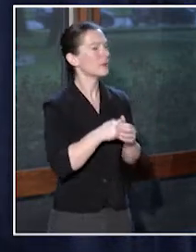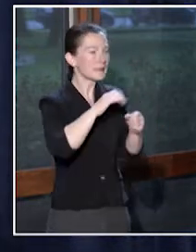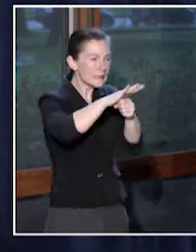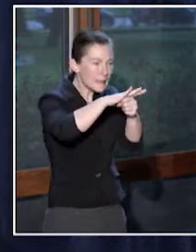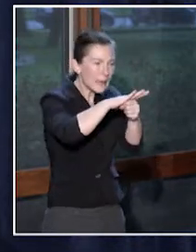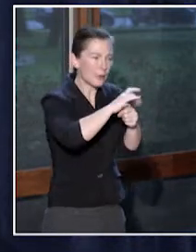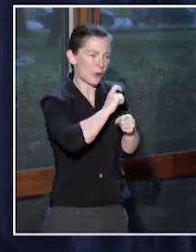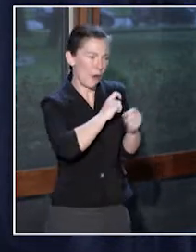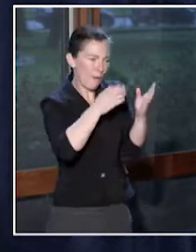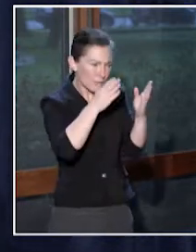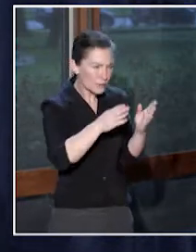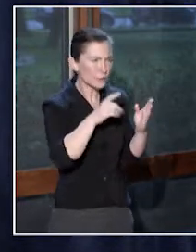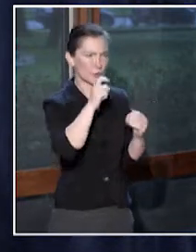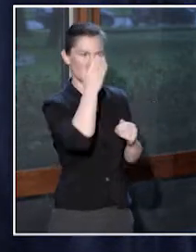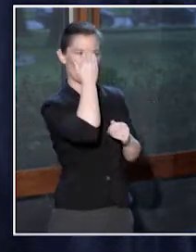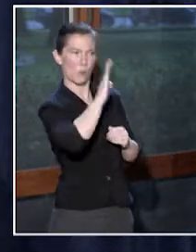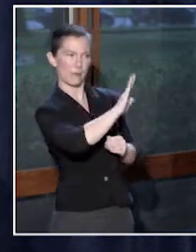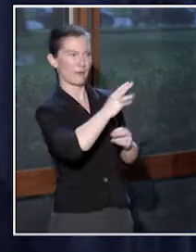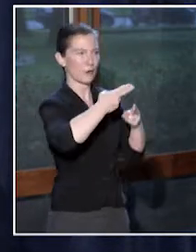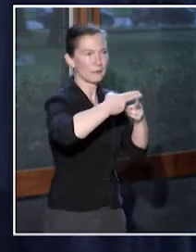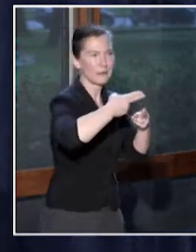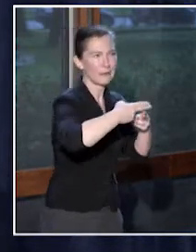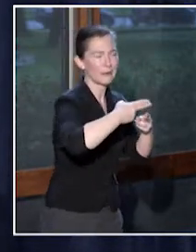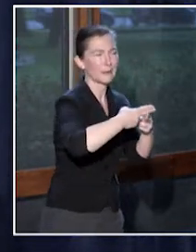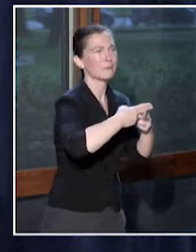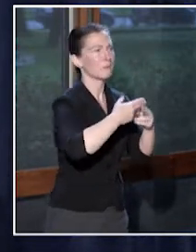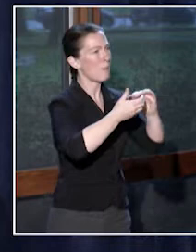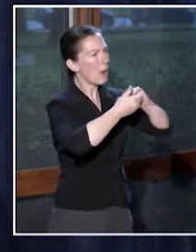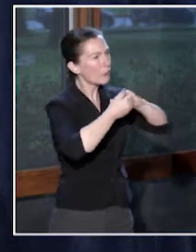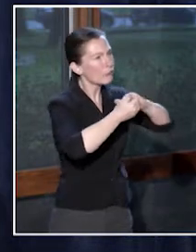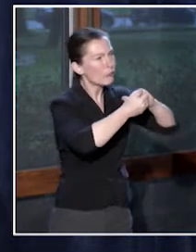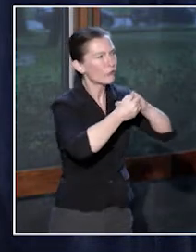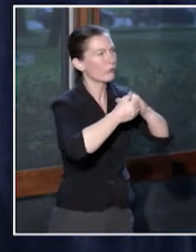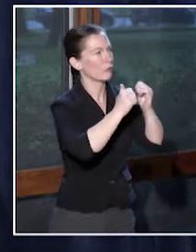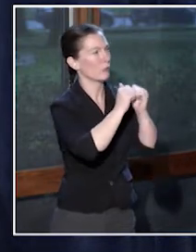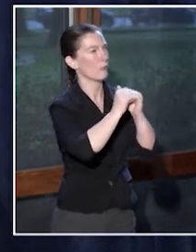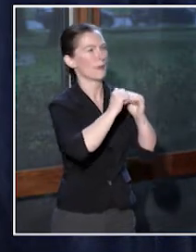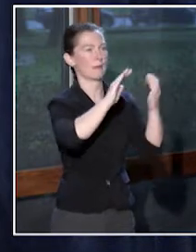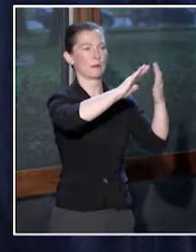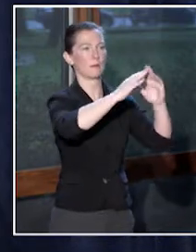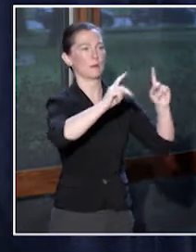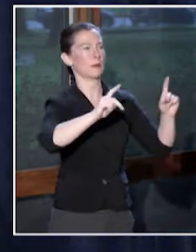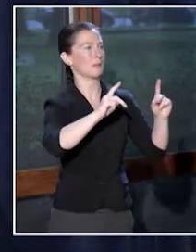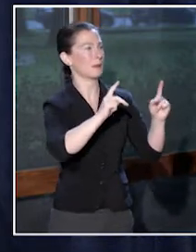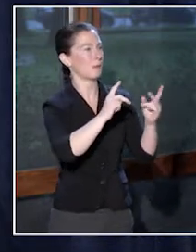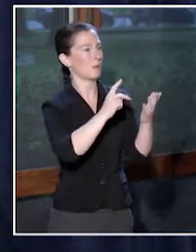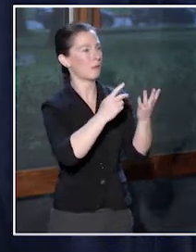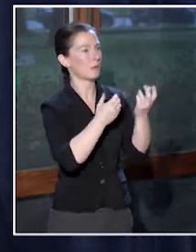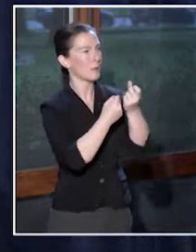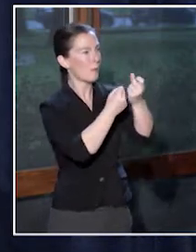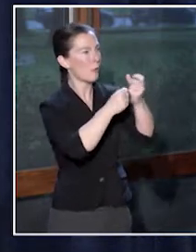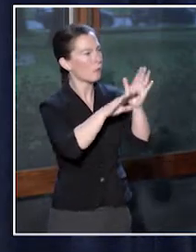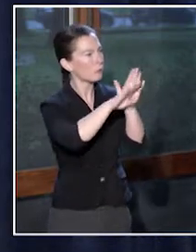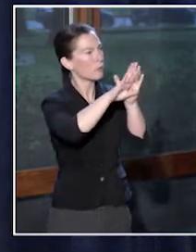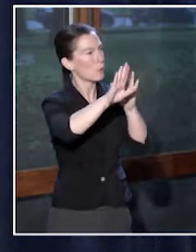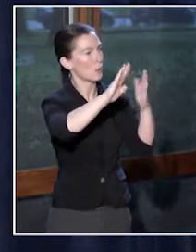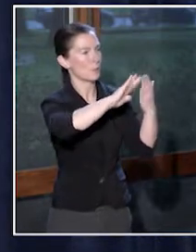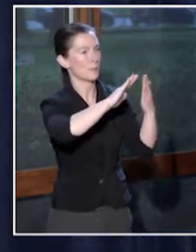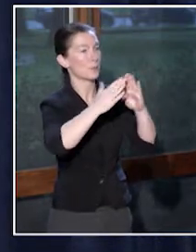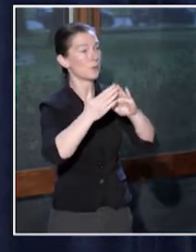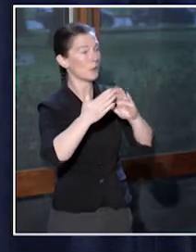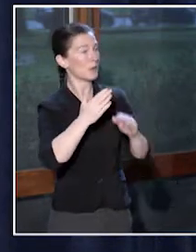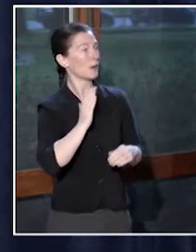neighborhood officer should partner with you in helping you to build your community. Our officers